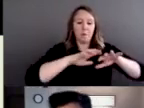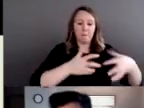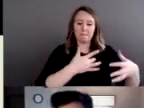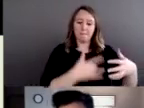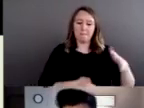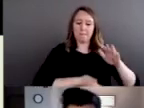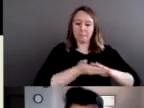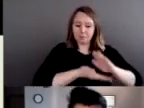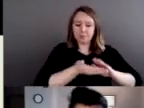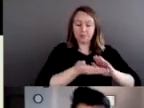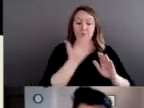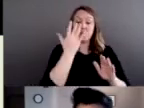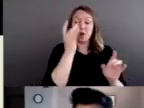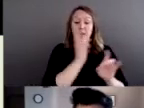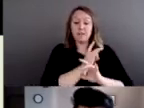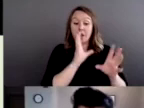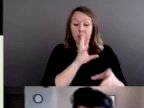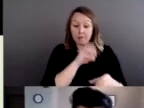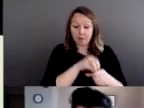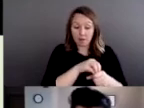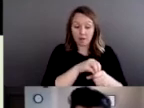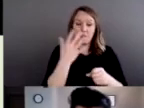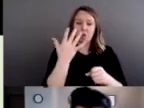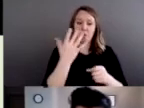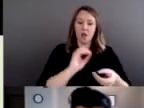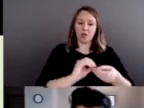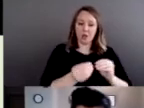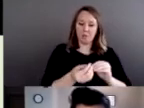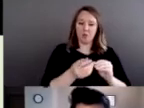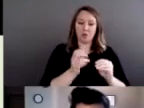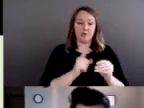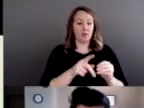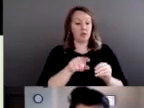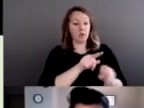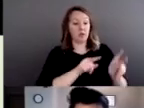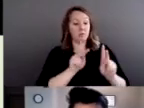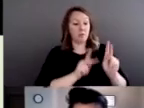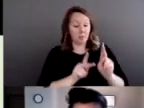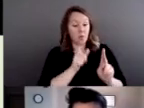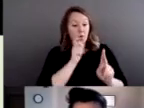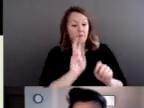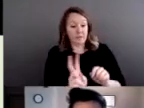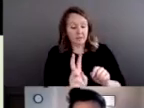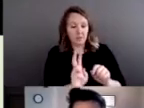have violence, why we have such high rates of victimization. So, you know, just